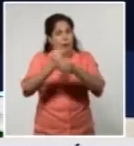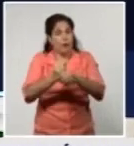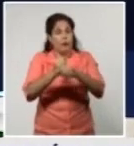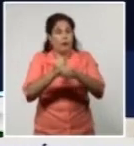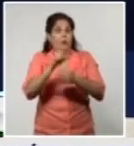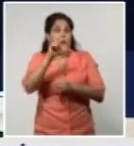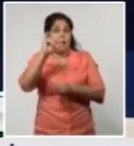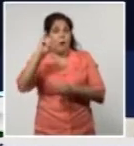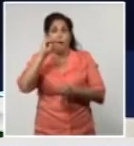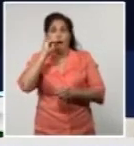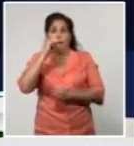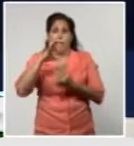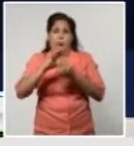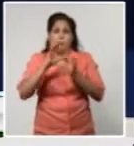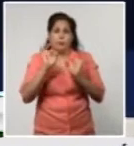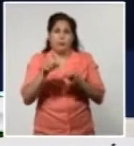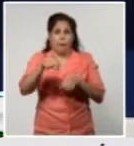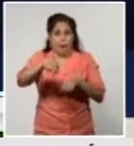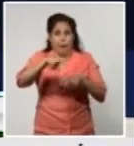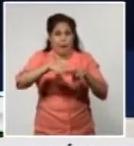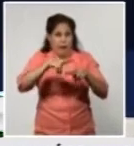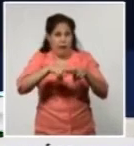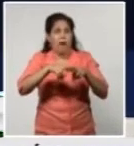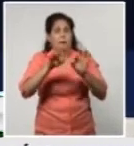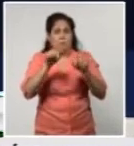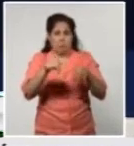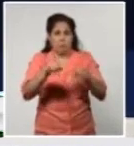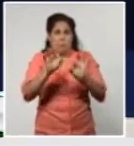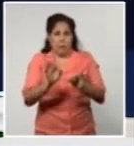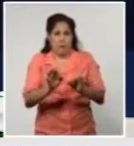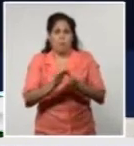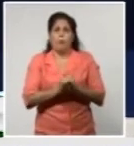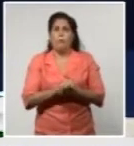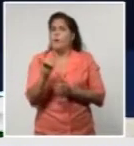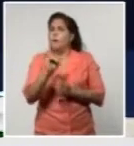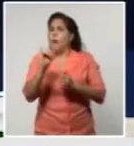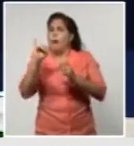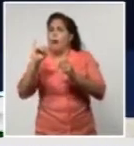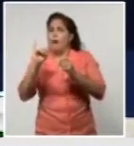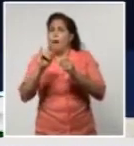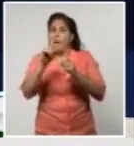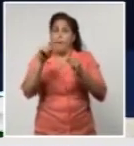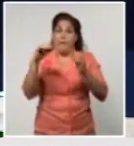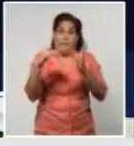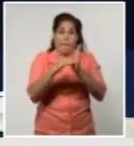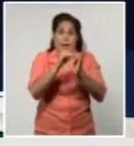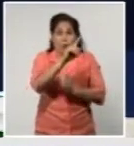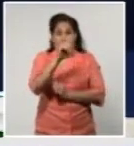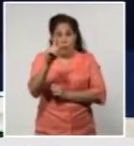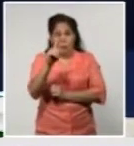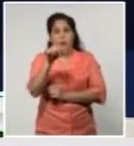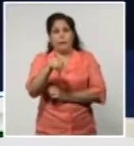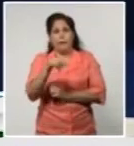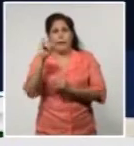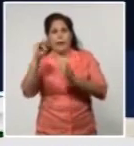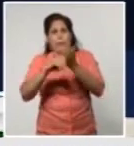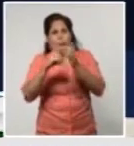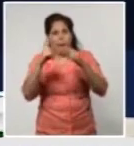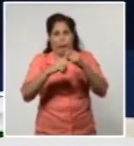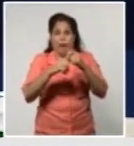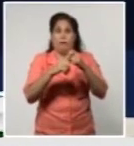laboratories studied 2,543 samples. In the Pedro Curie Tropical Medicine